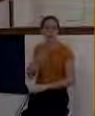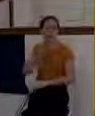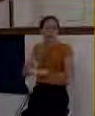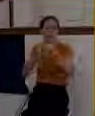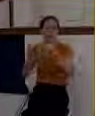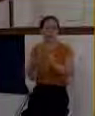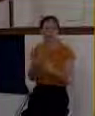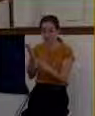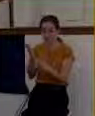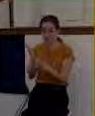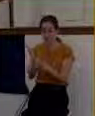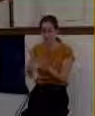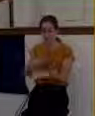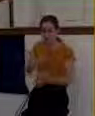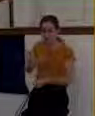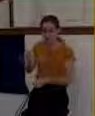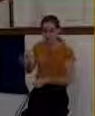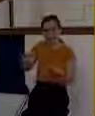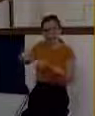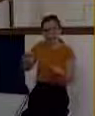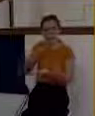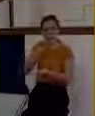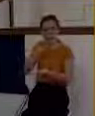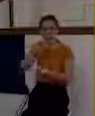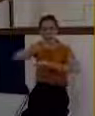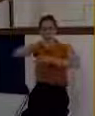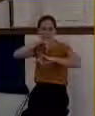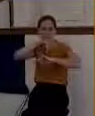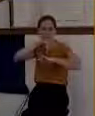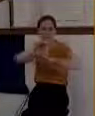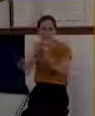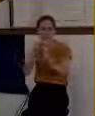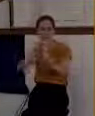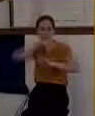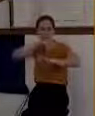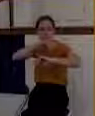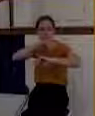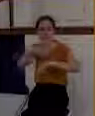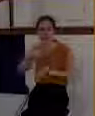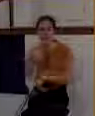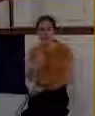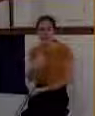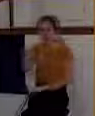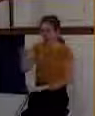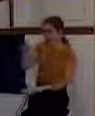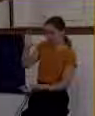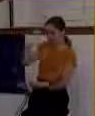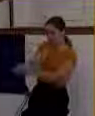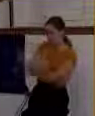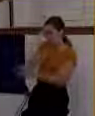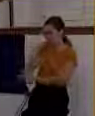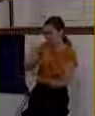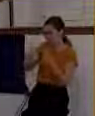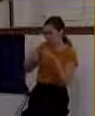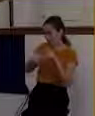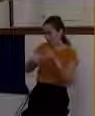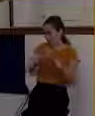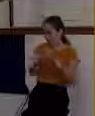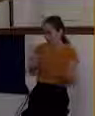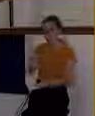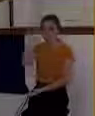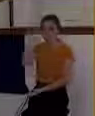like everyone else's around. So he said, when I die, lay me in the grave of this prophet. Lay my